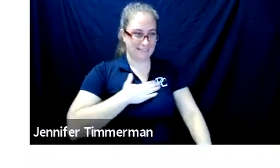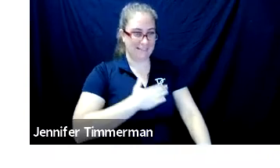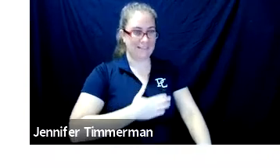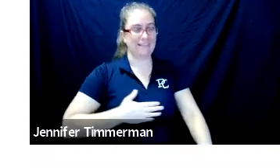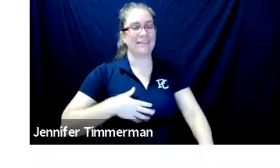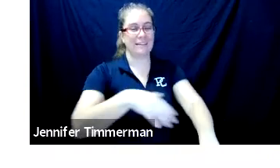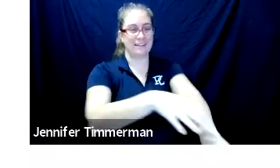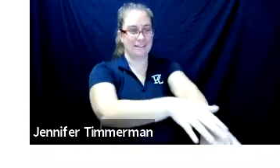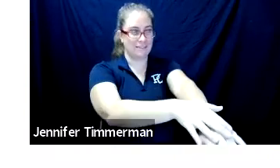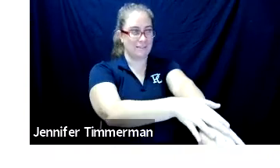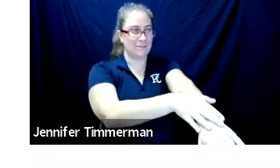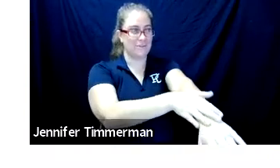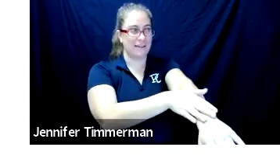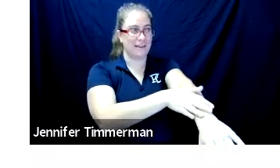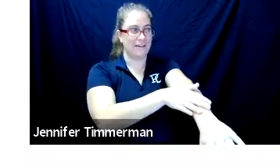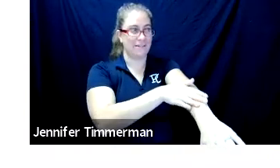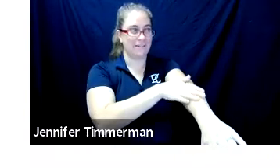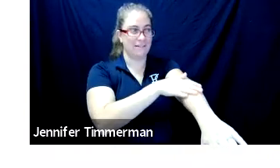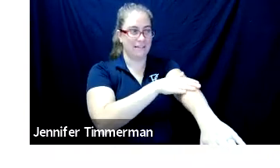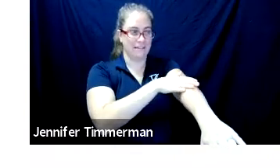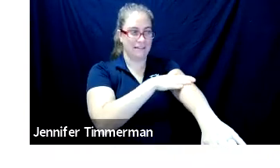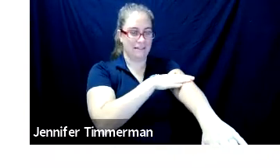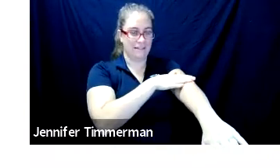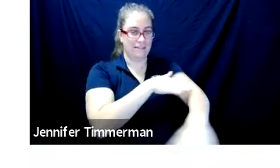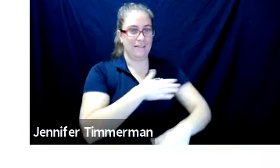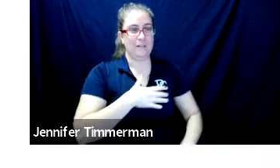Please. Good. Slow down.